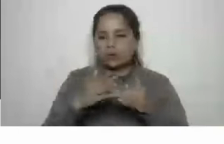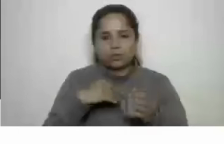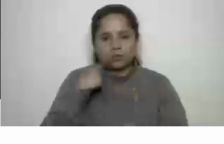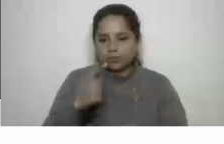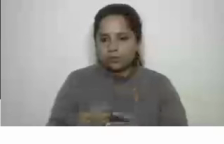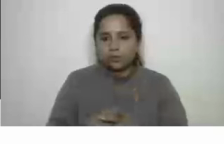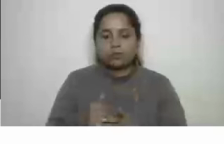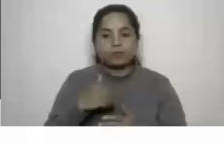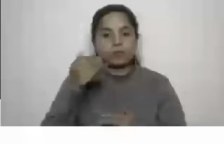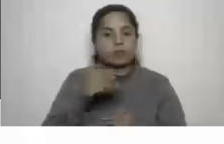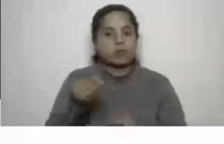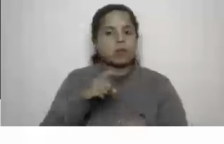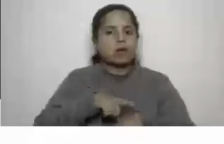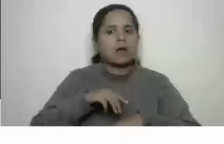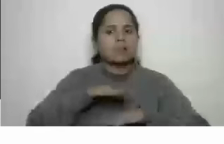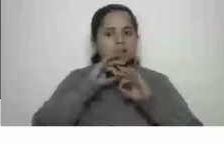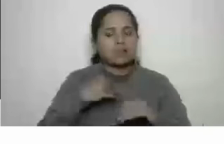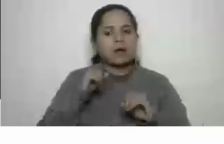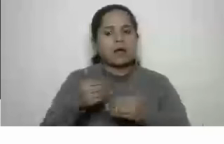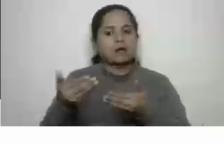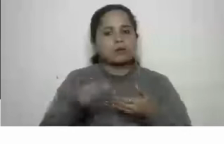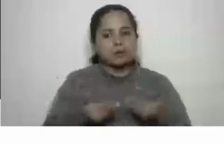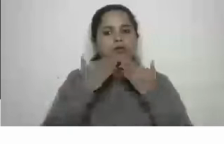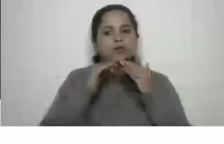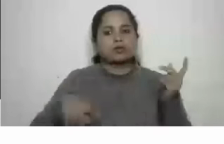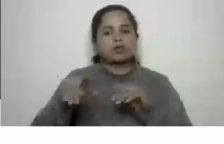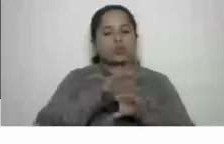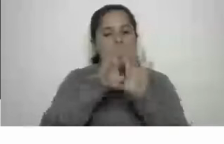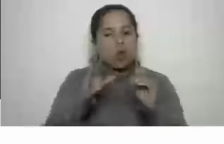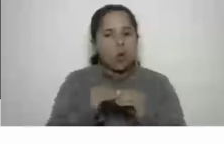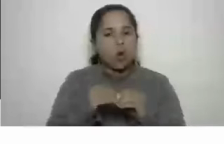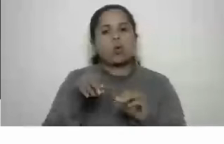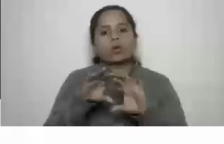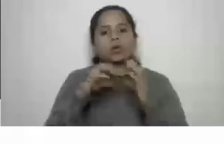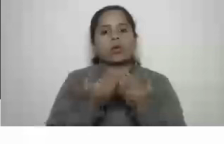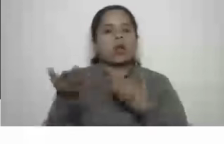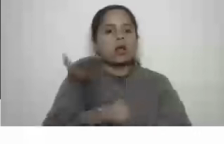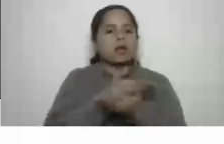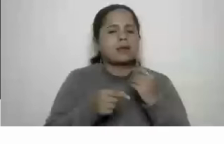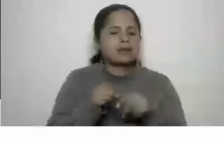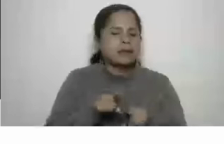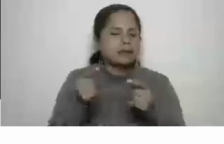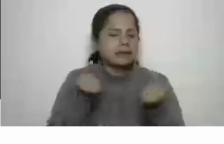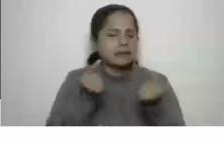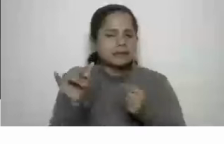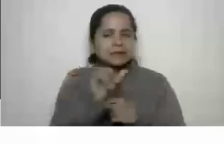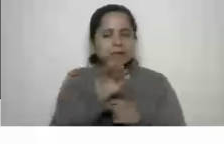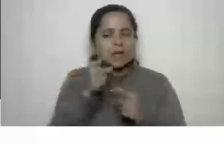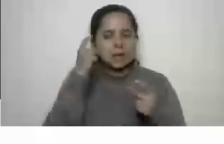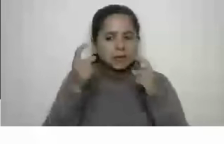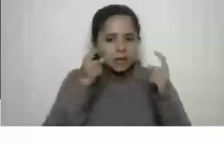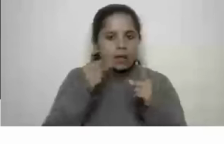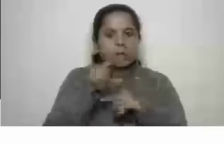And after sufficient time, I can invite students to speak in front of the whole class. It is quite similar to what we say as like think, pair,